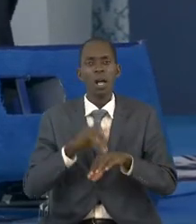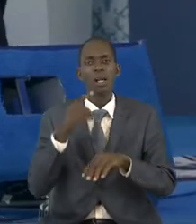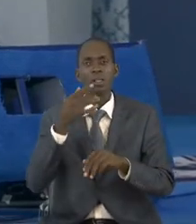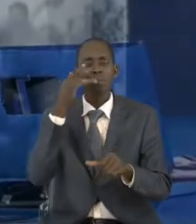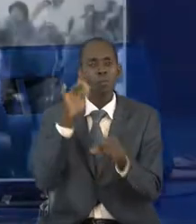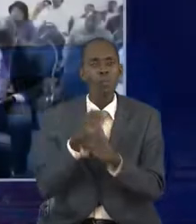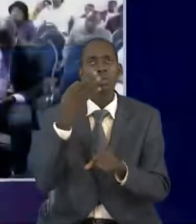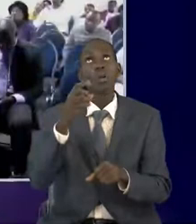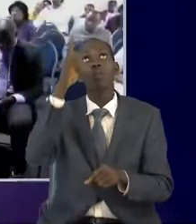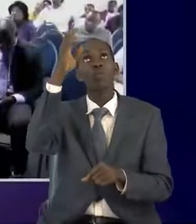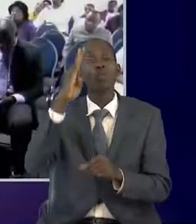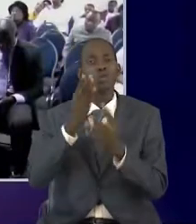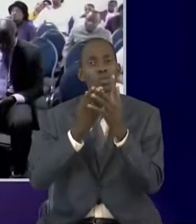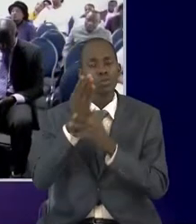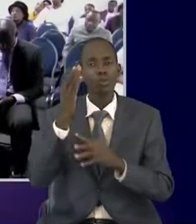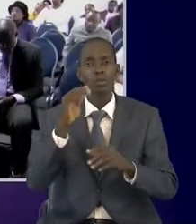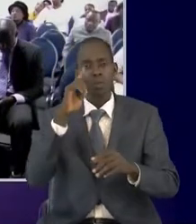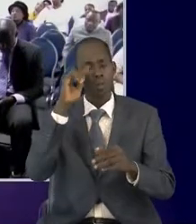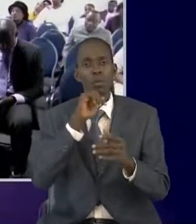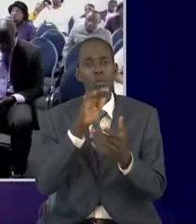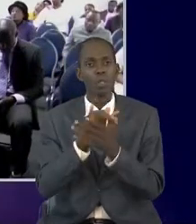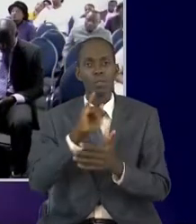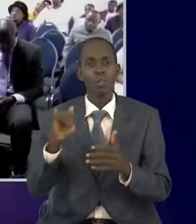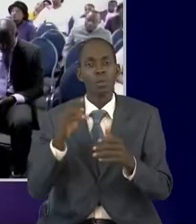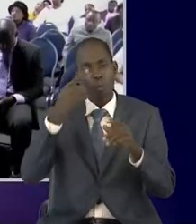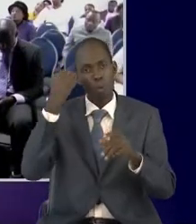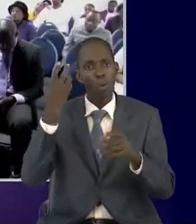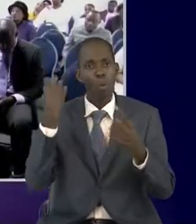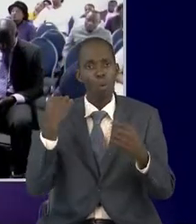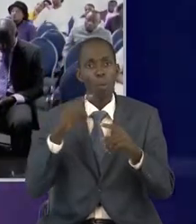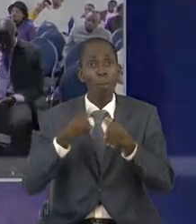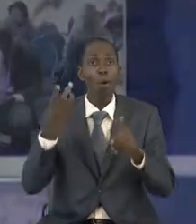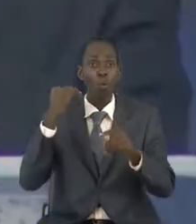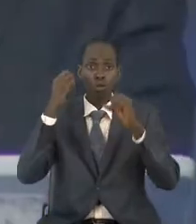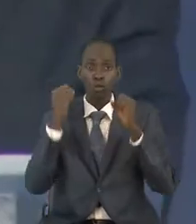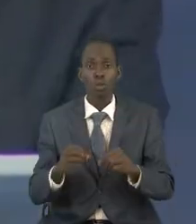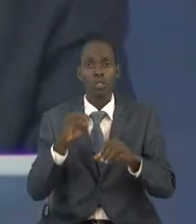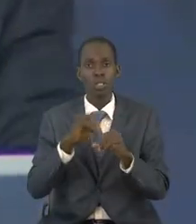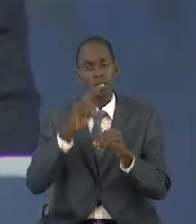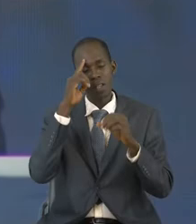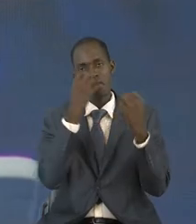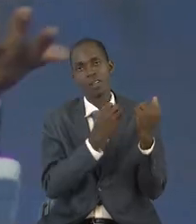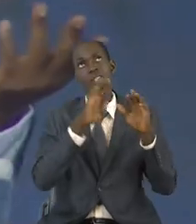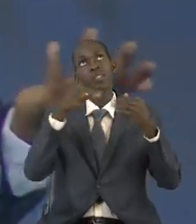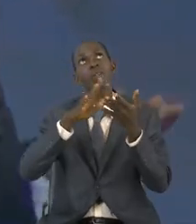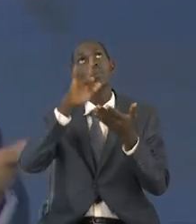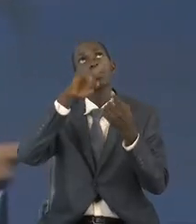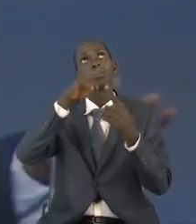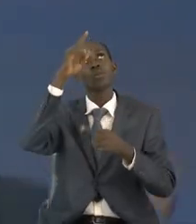unbelief, but was strong in faith, giving glory to God. And then in verse 21,